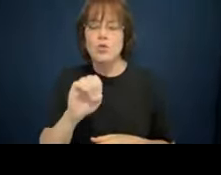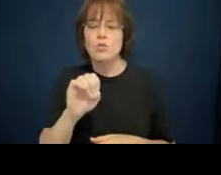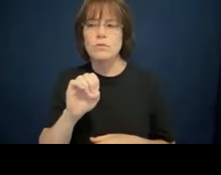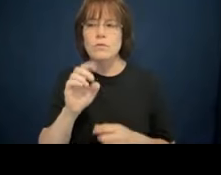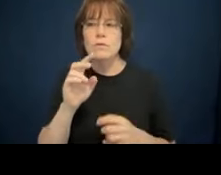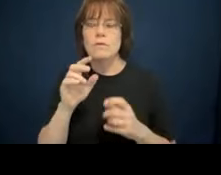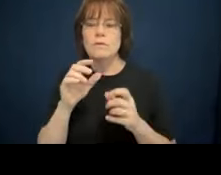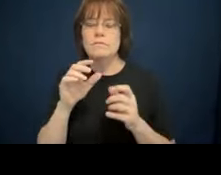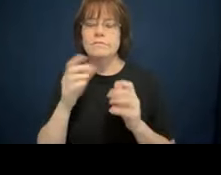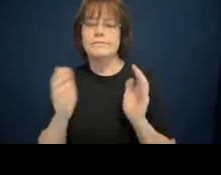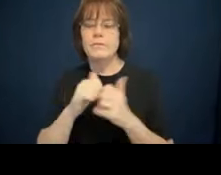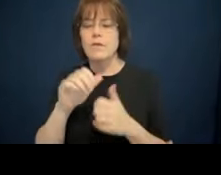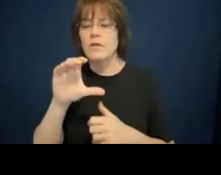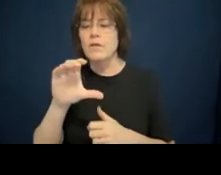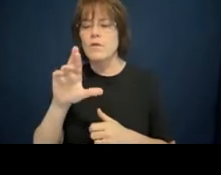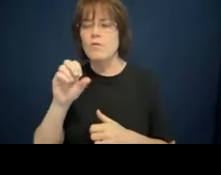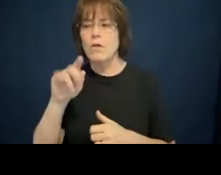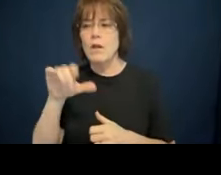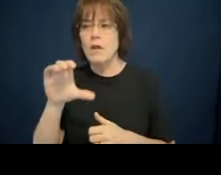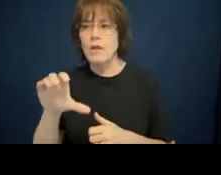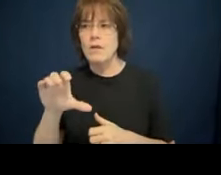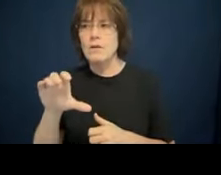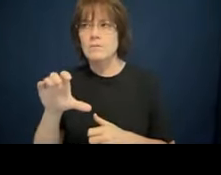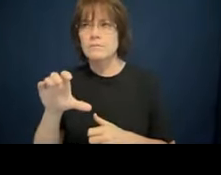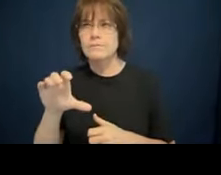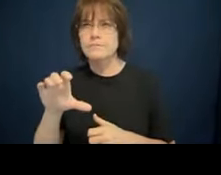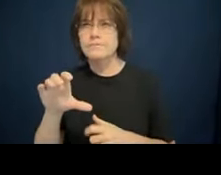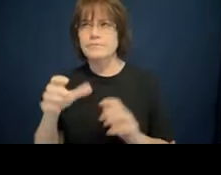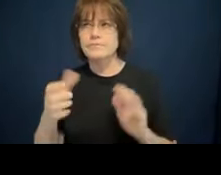like probability over short and long time scales? So